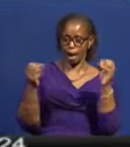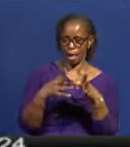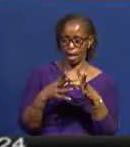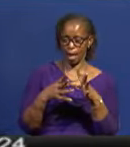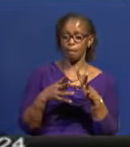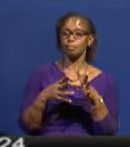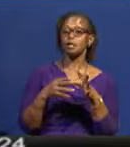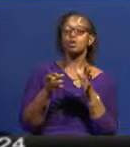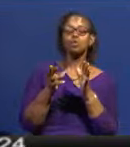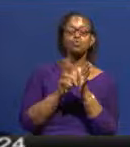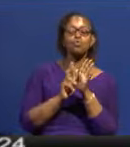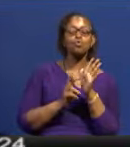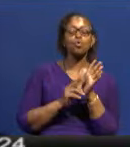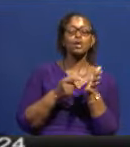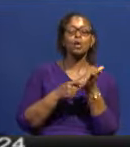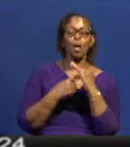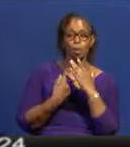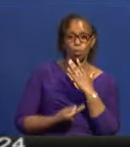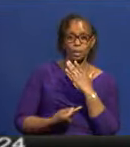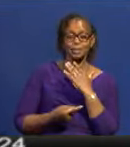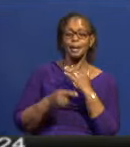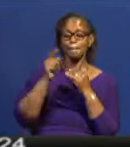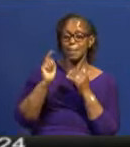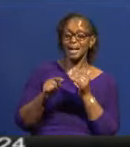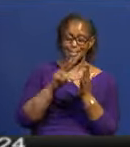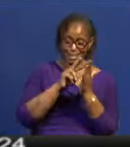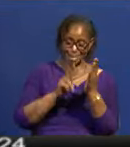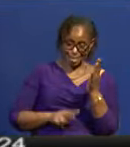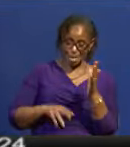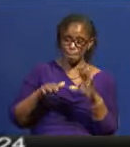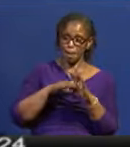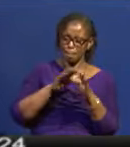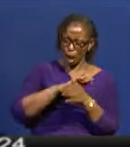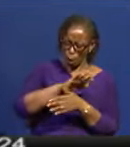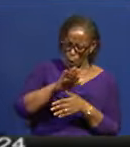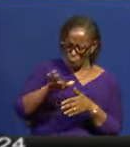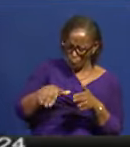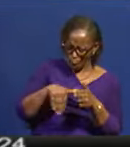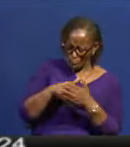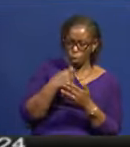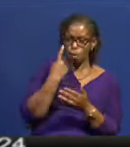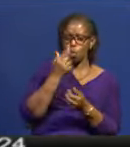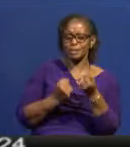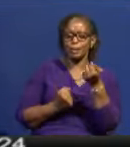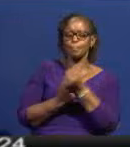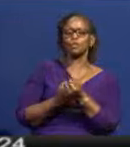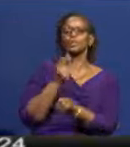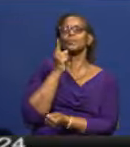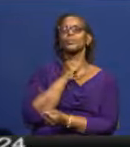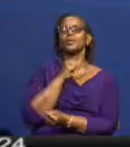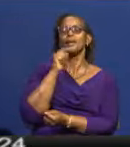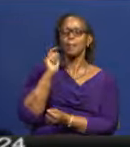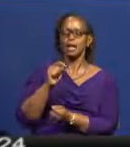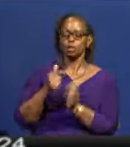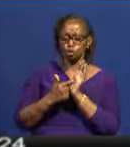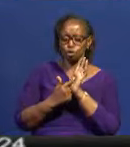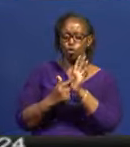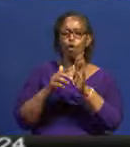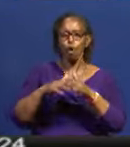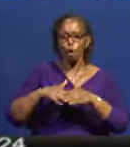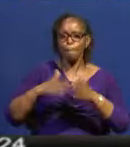the mover of the motion does read all the names of the members who are in support of the motion for openness.